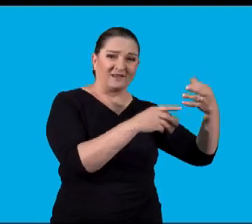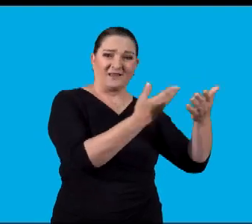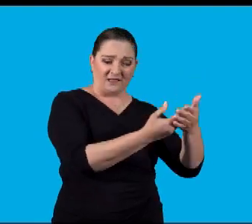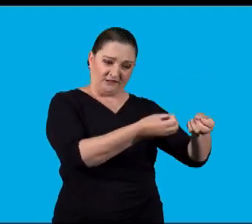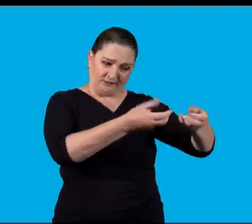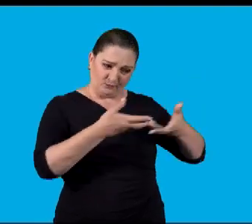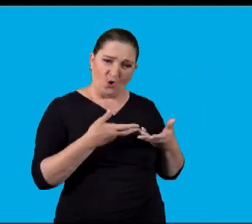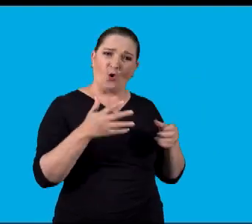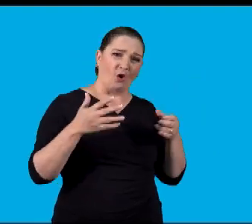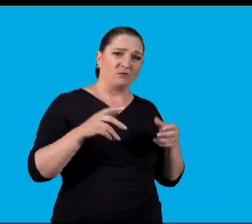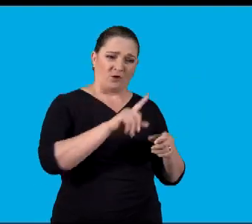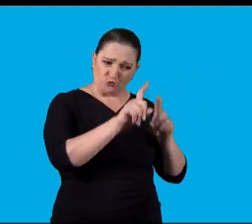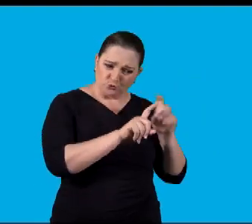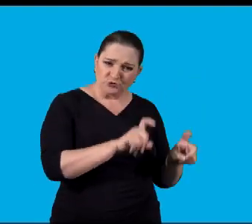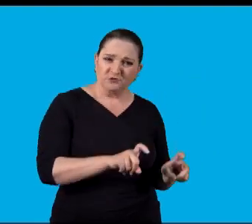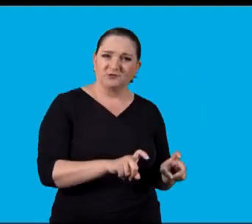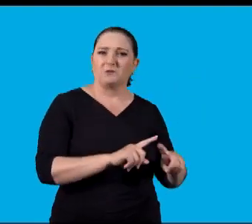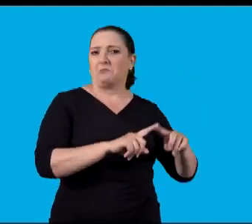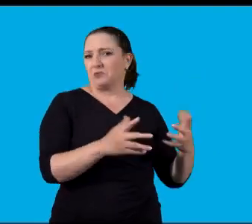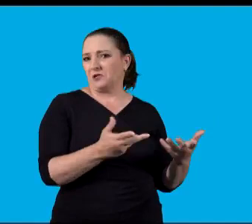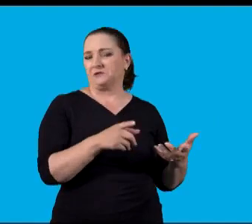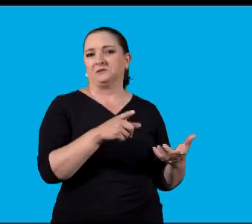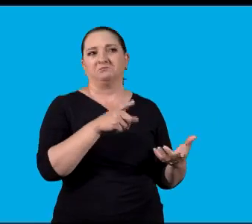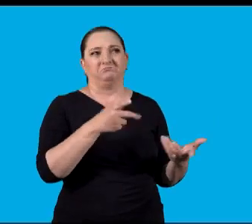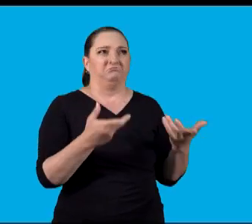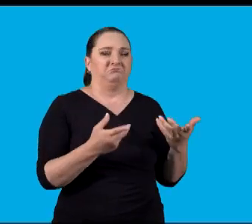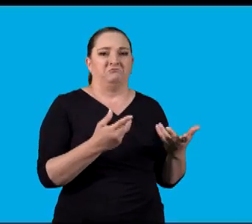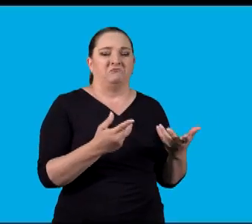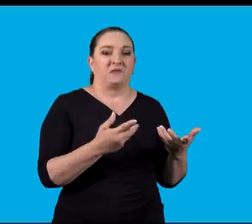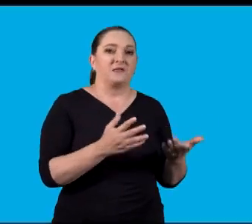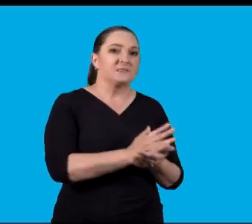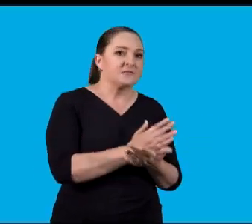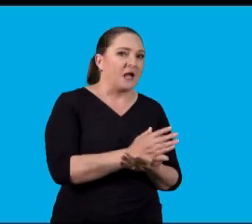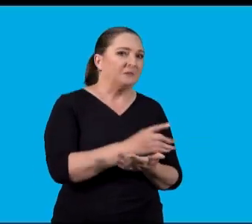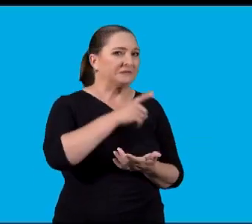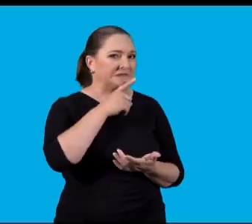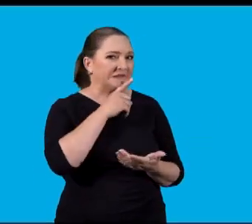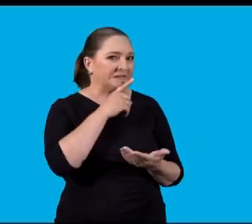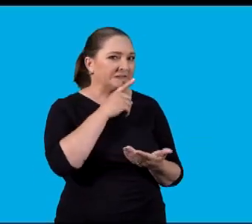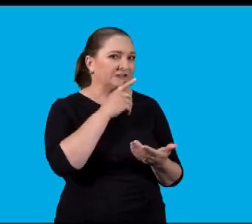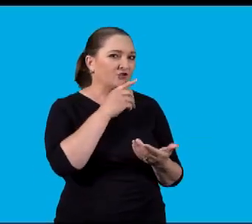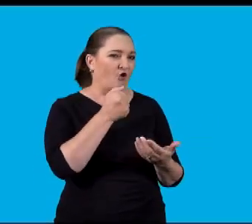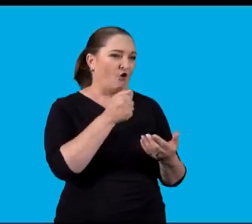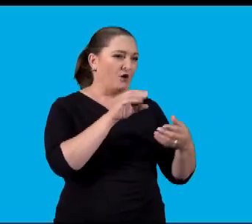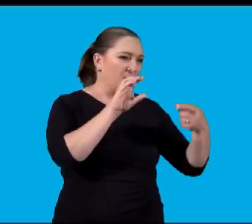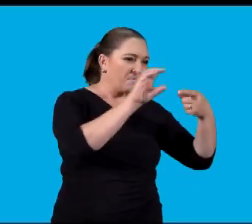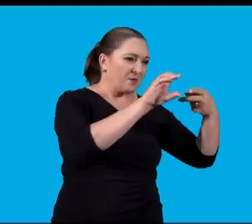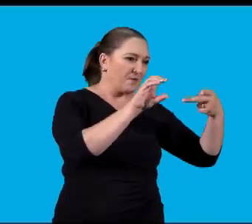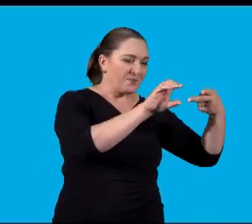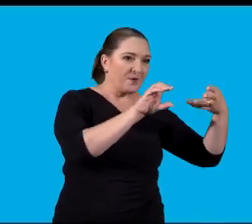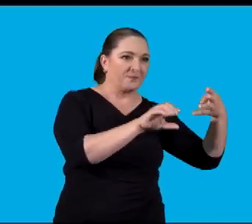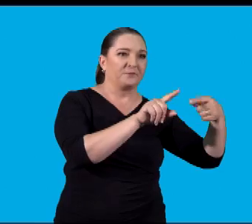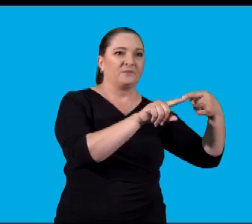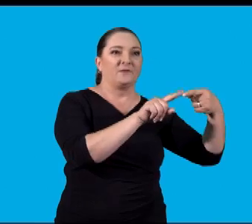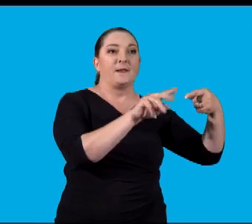of questions, an entire cash flow statement, and even one where you are tested on certain parts of the cash flow statement. So make sure you go